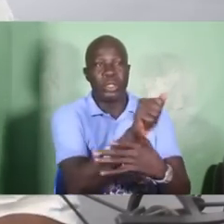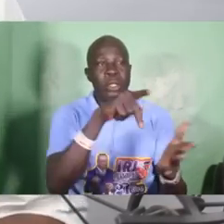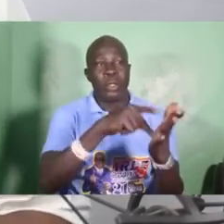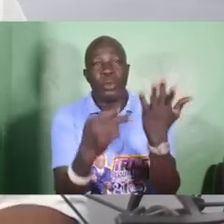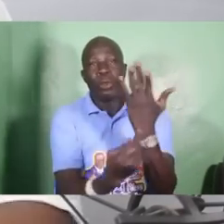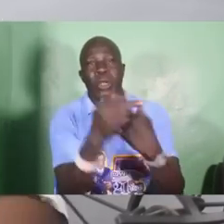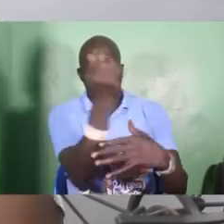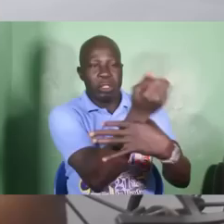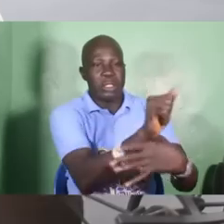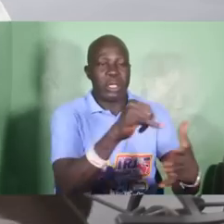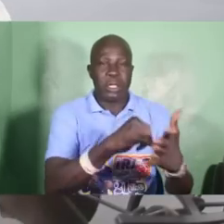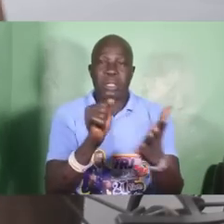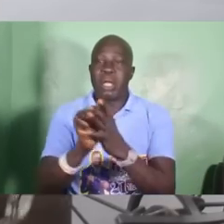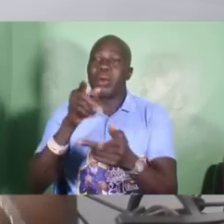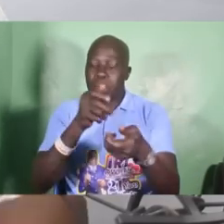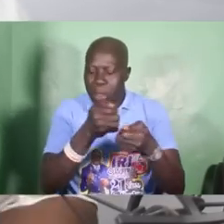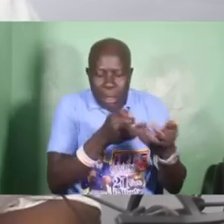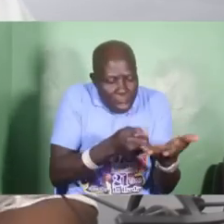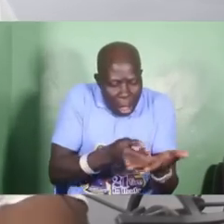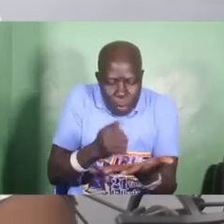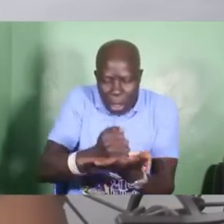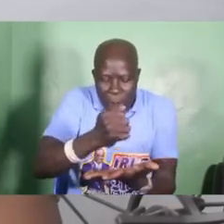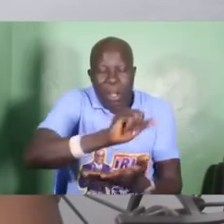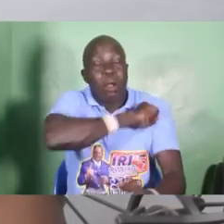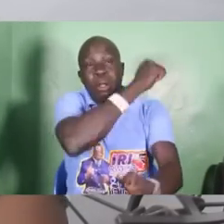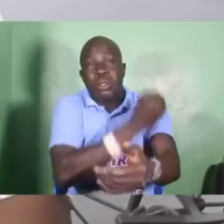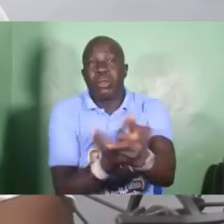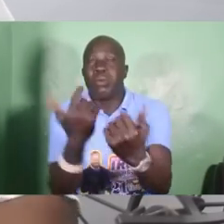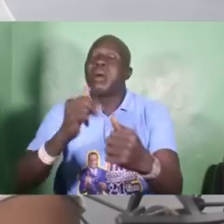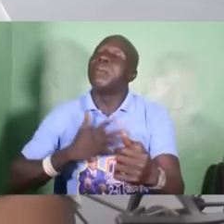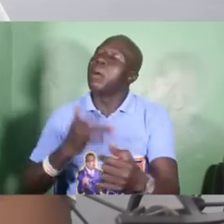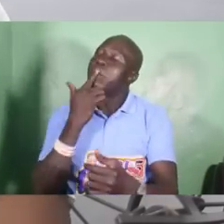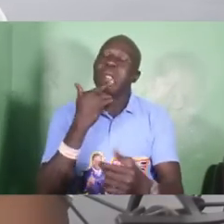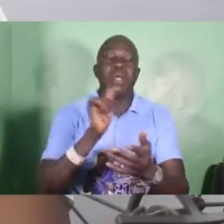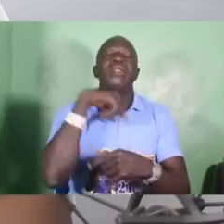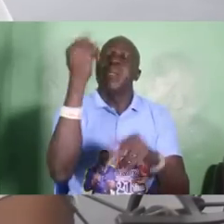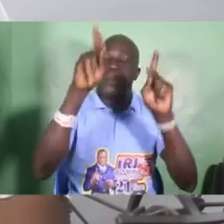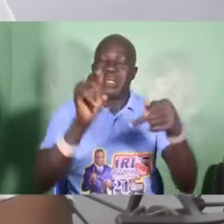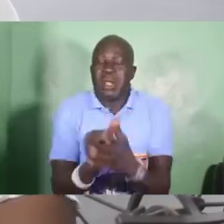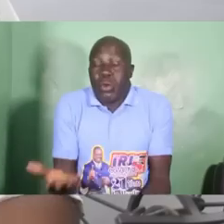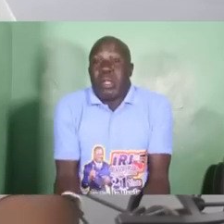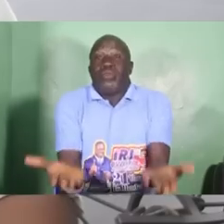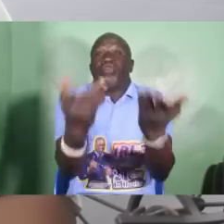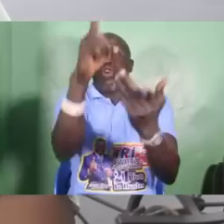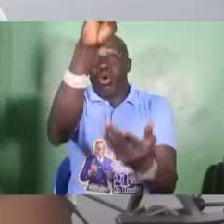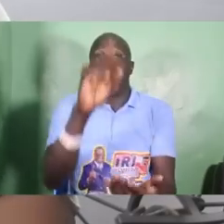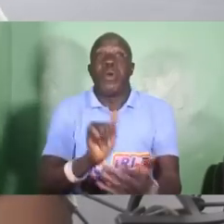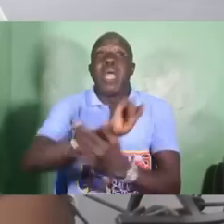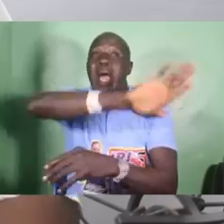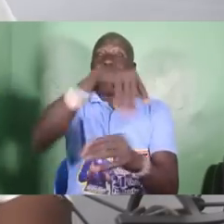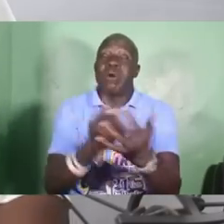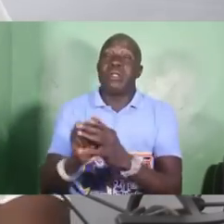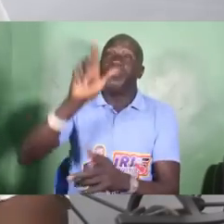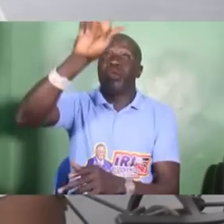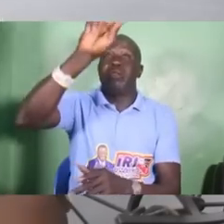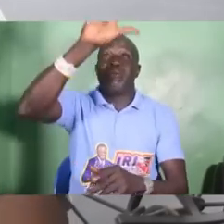Lift me up. Program, share it, and you'll be typing your email. Authority comfort from my mouth. That person that will lift you up within